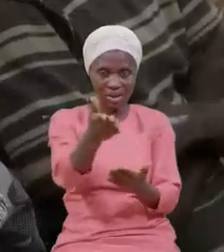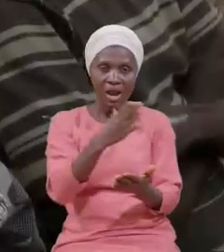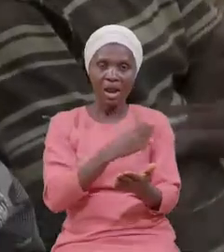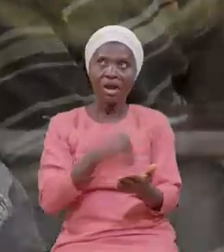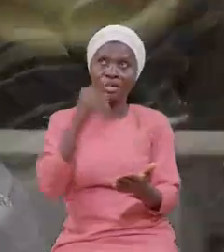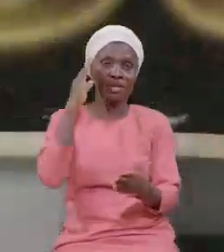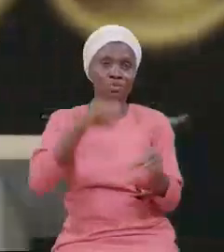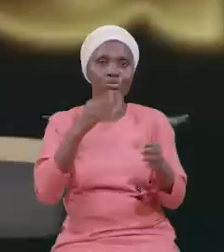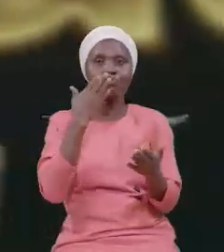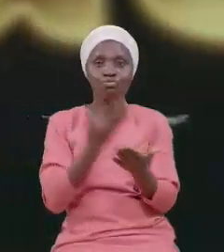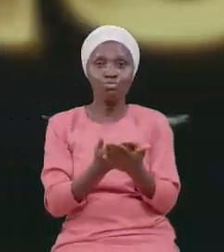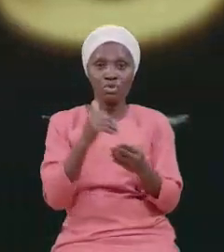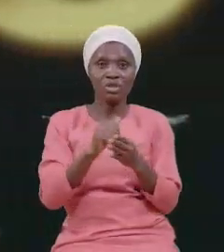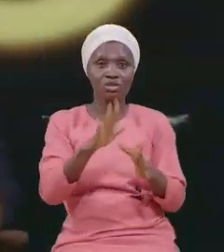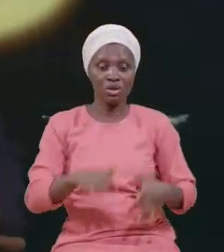about doing good